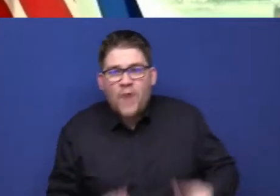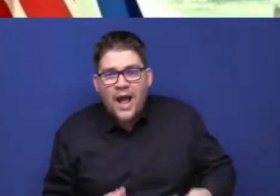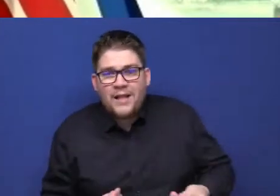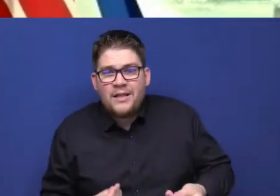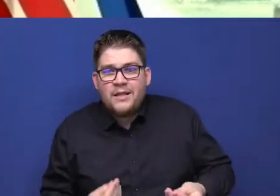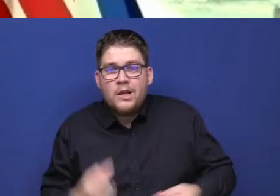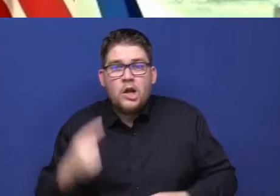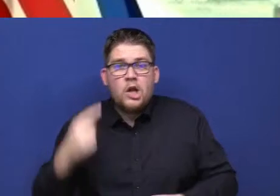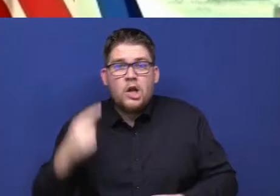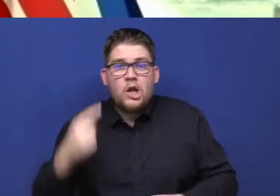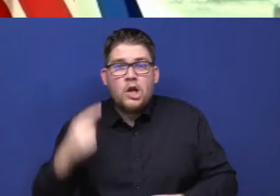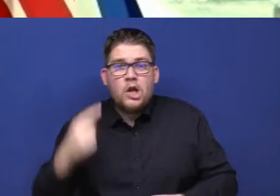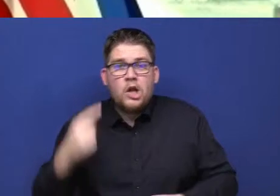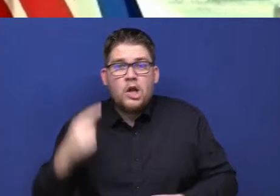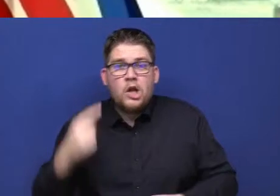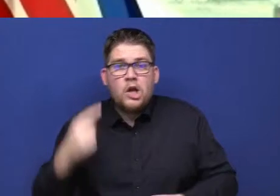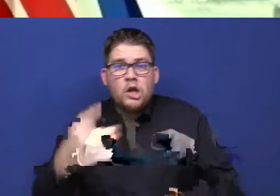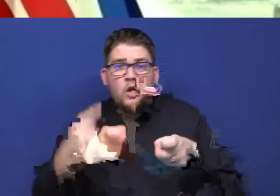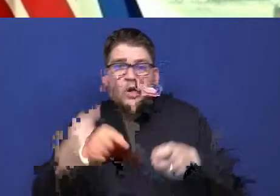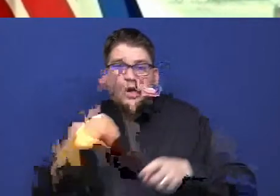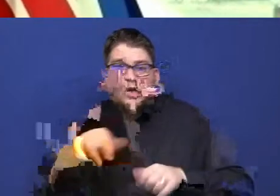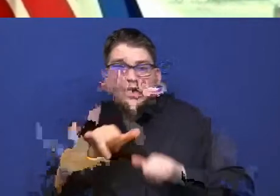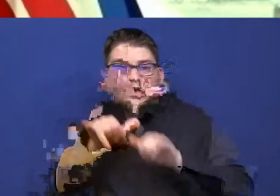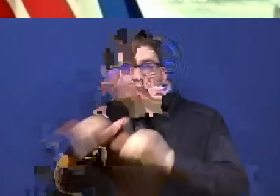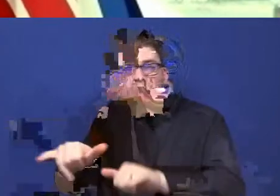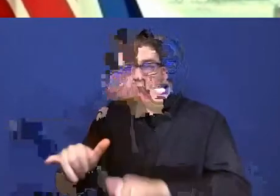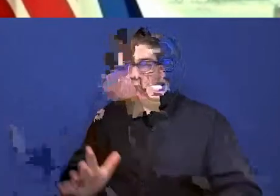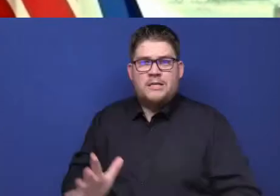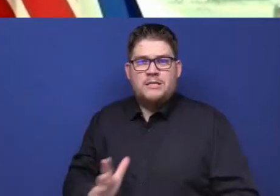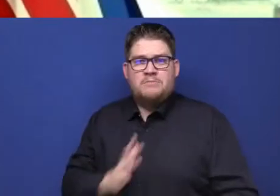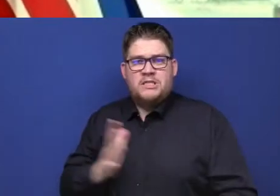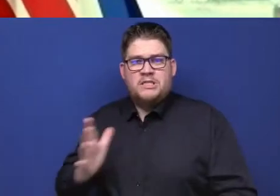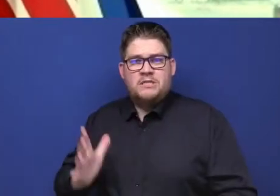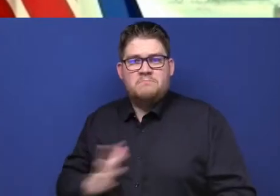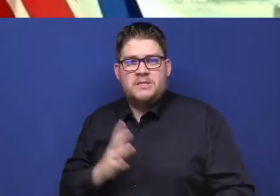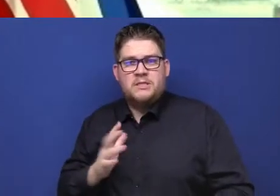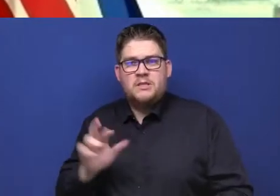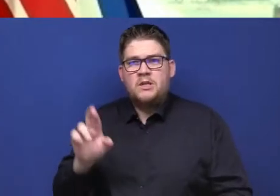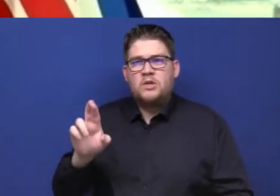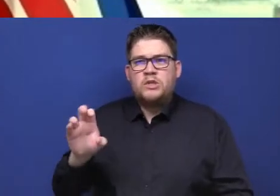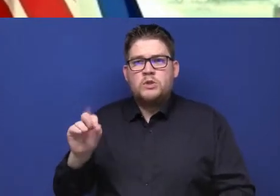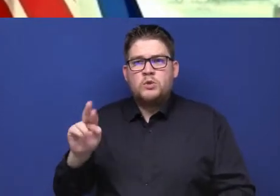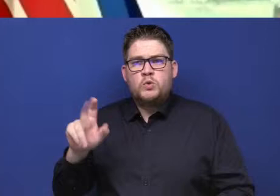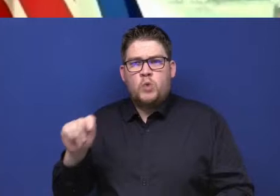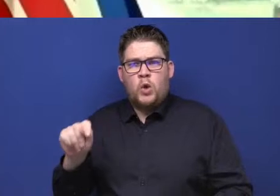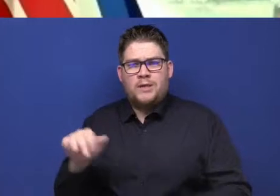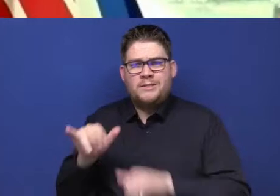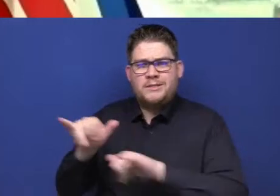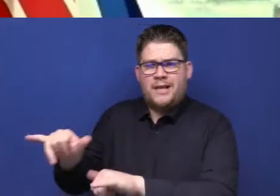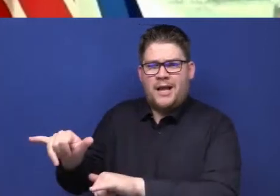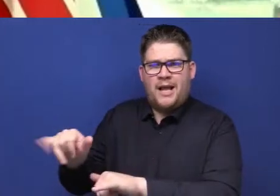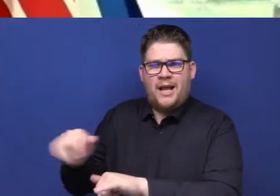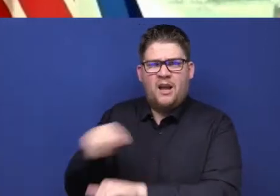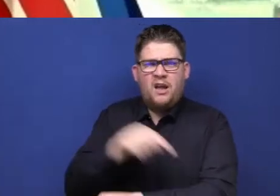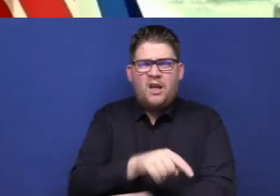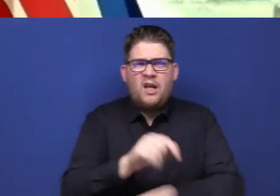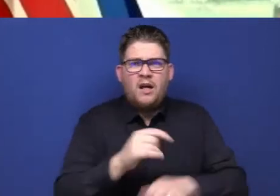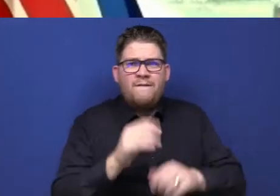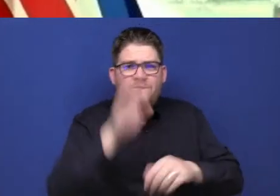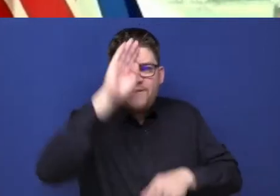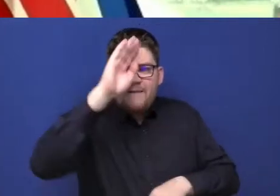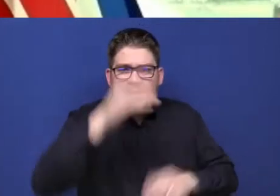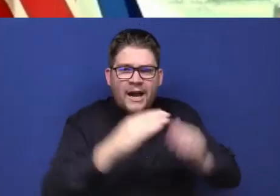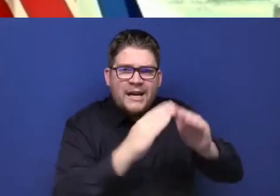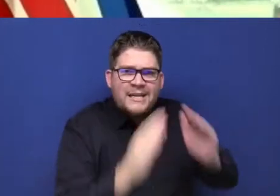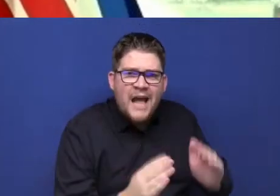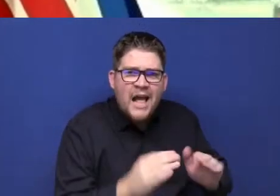Wildfire Service consider moving fire crews to hotels or even having crews switch with managers? And I know it's probably commonplace, but just